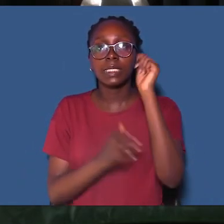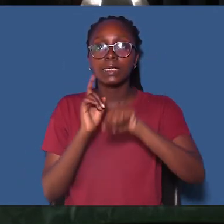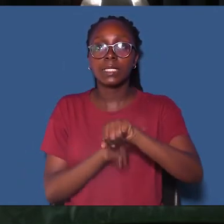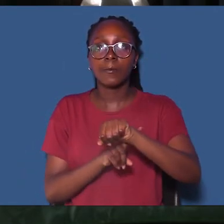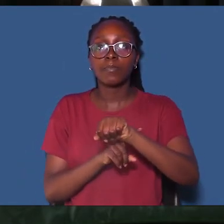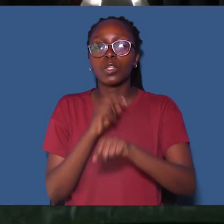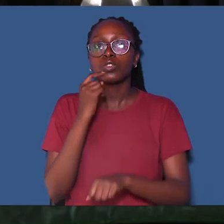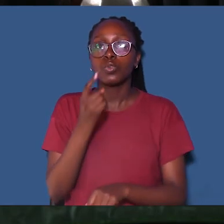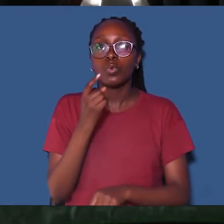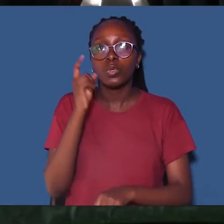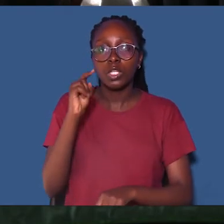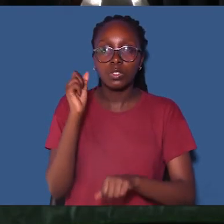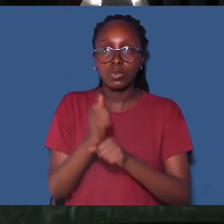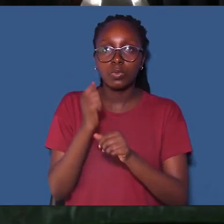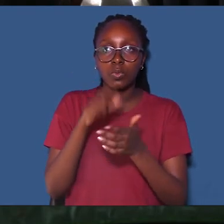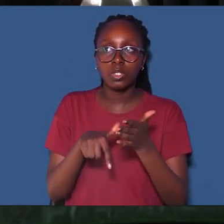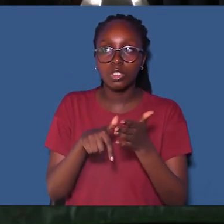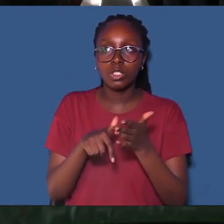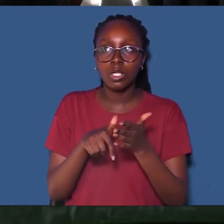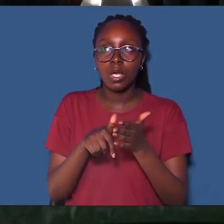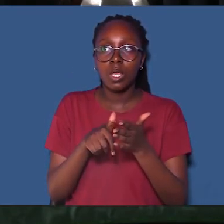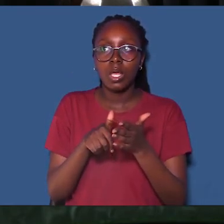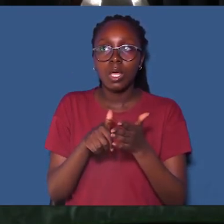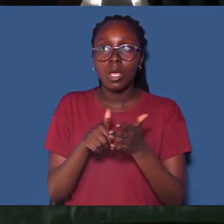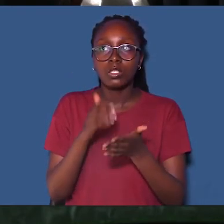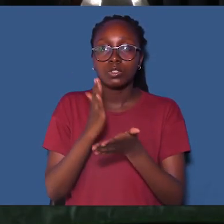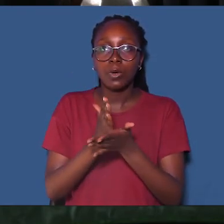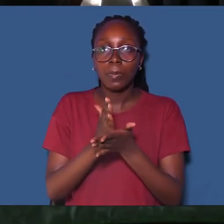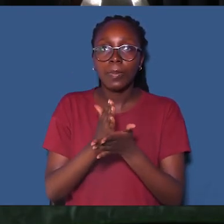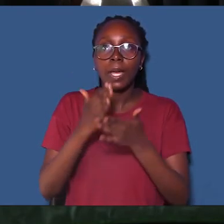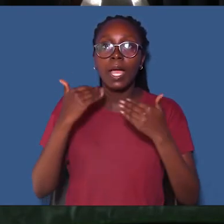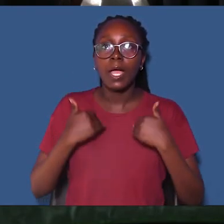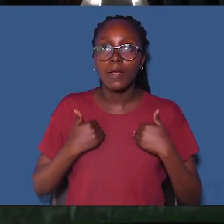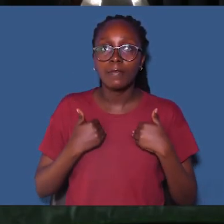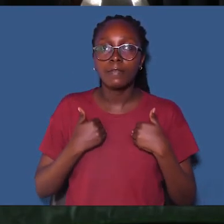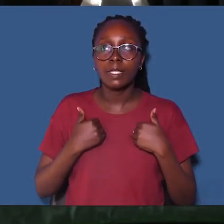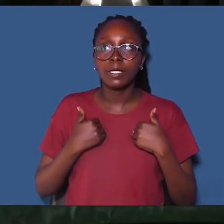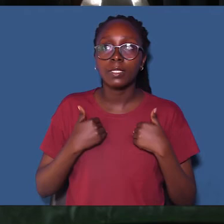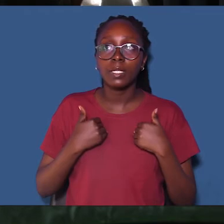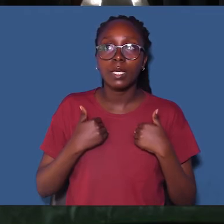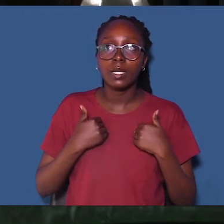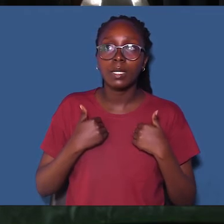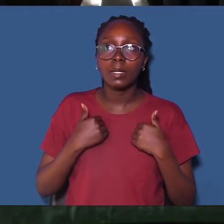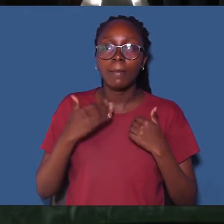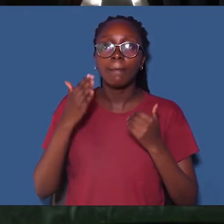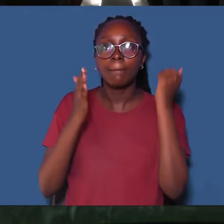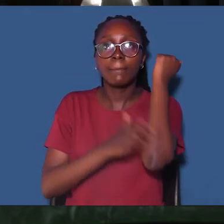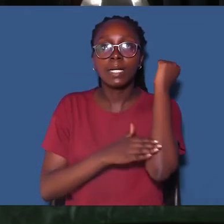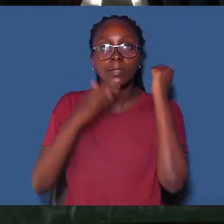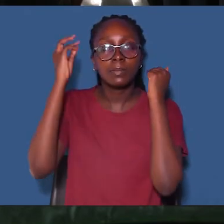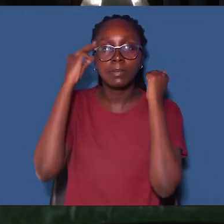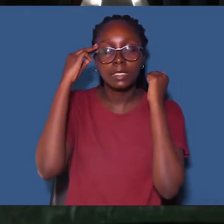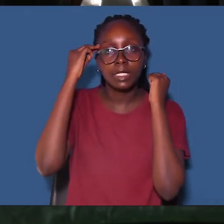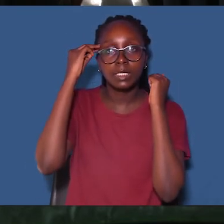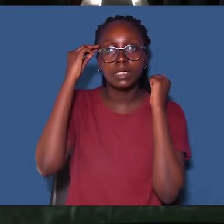must rid ourselves of a consumer mentality. If all we want from God is what